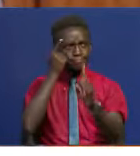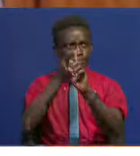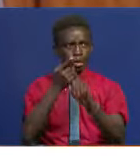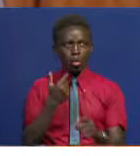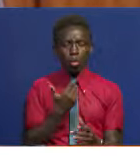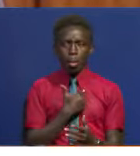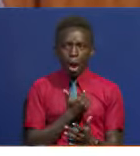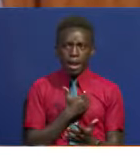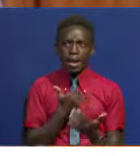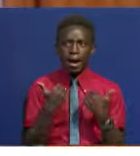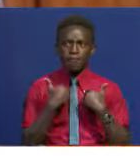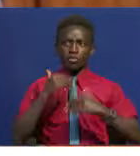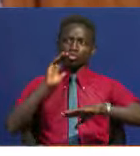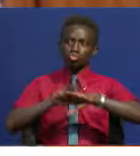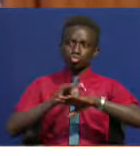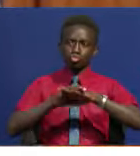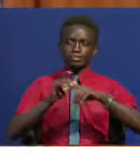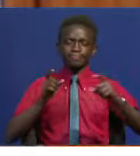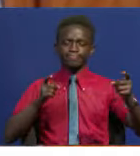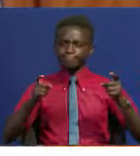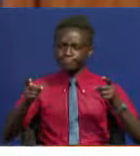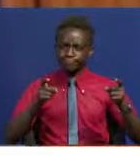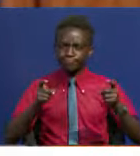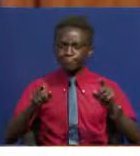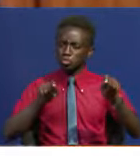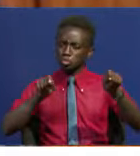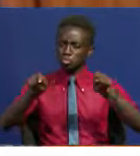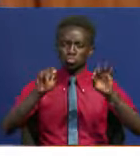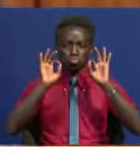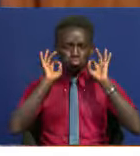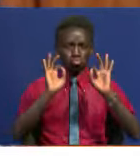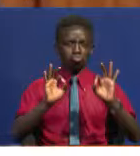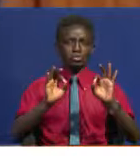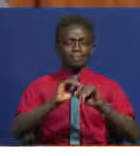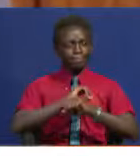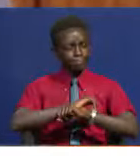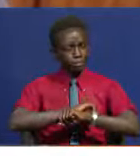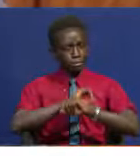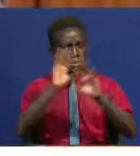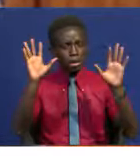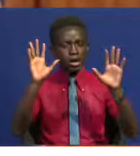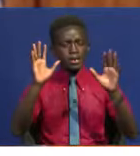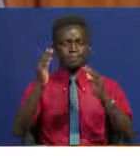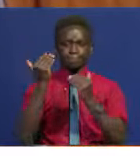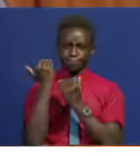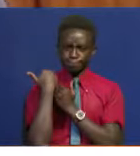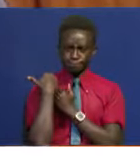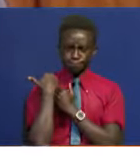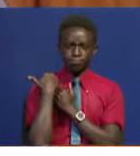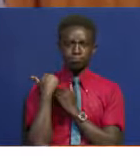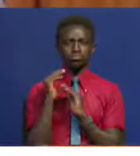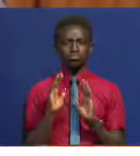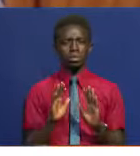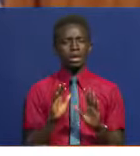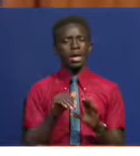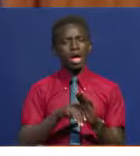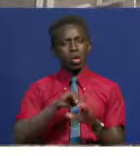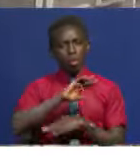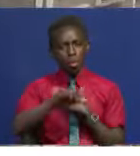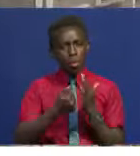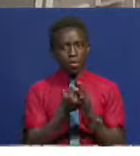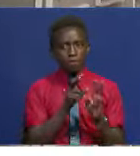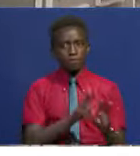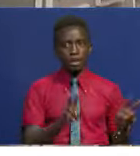good corporate governance, transparency and accountability in all the value chain actors, especially the